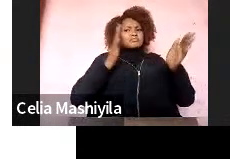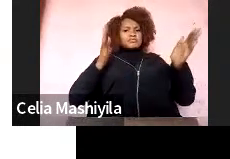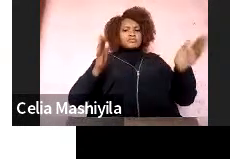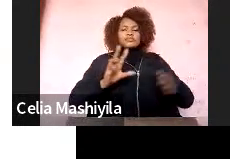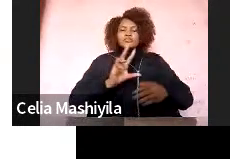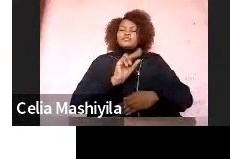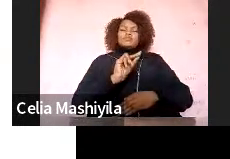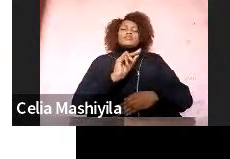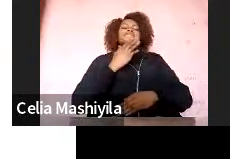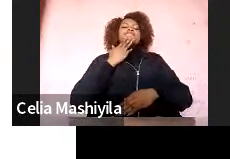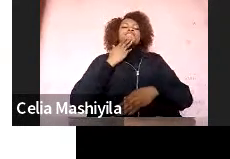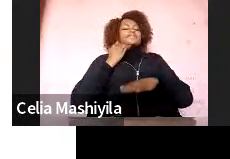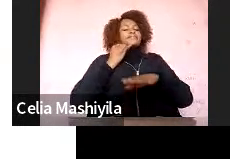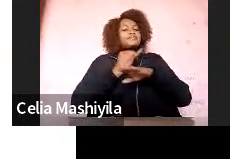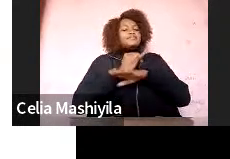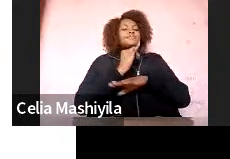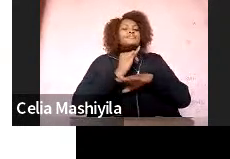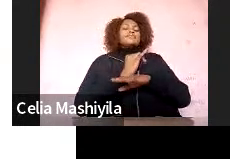do that on time.